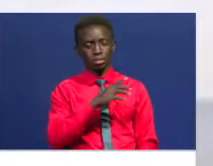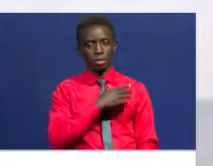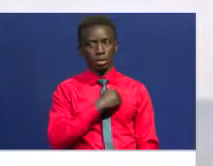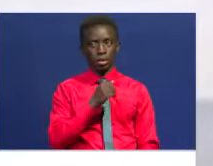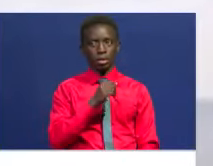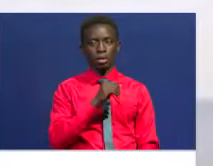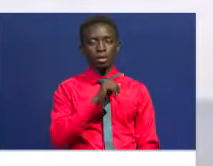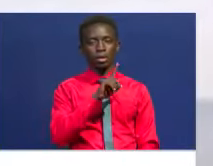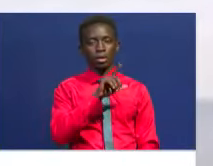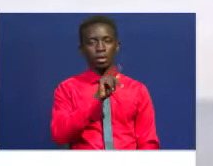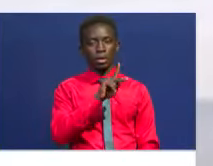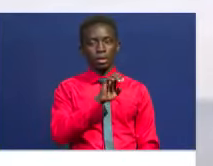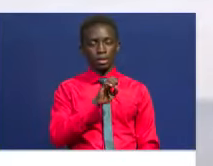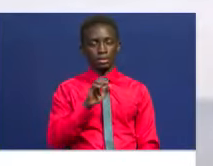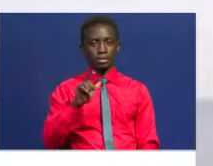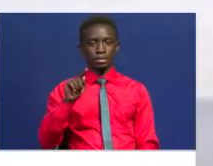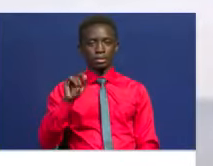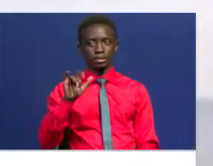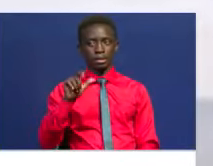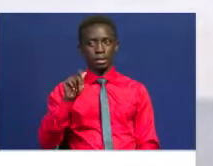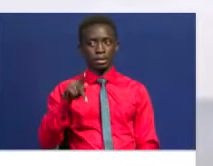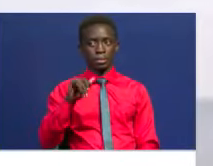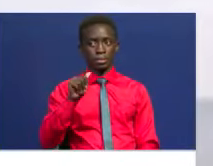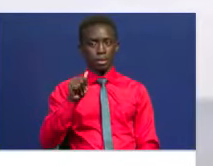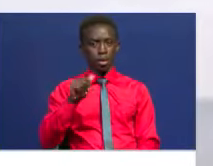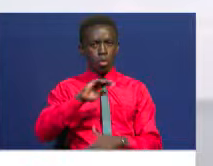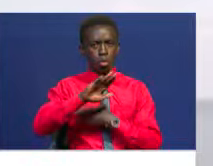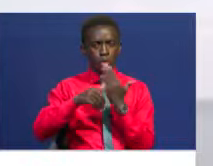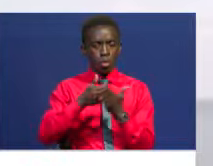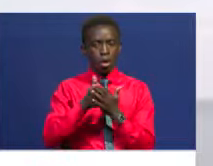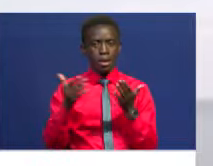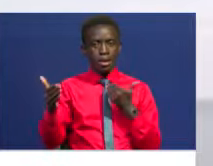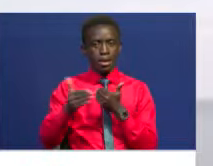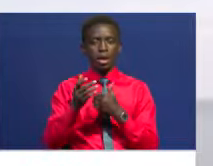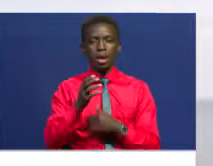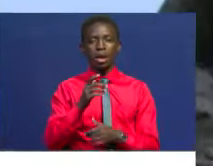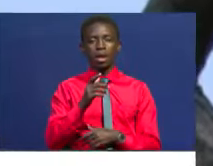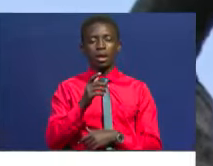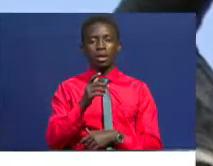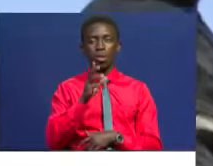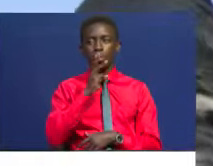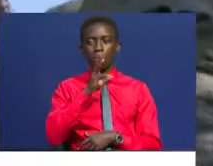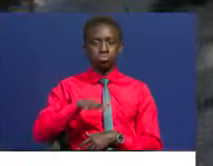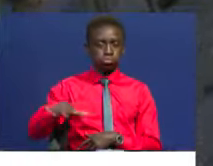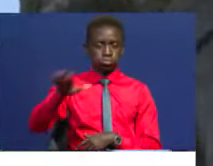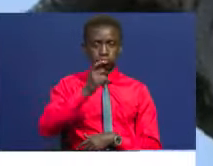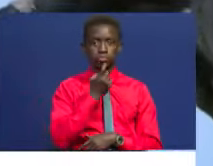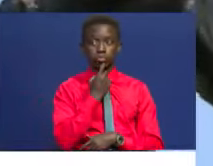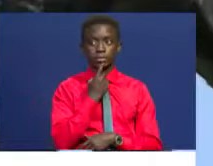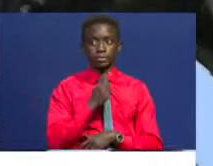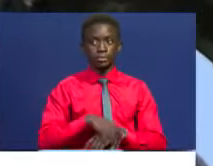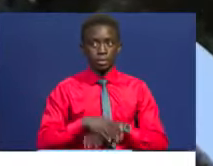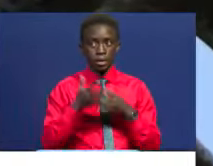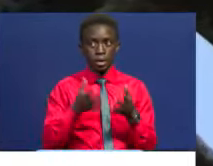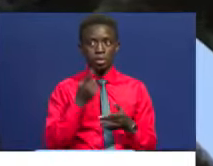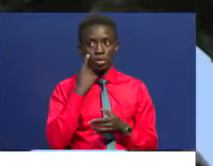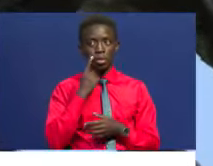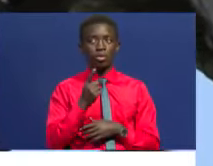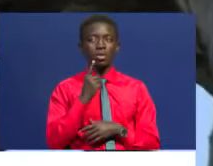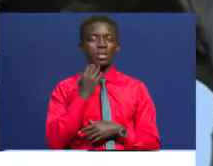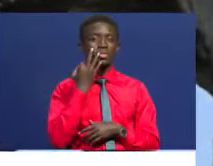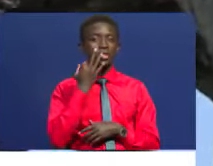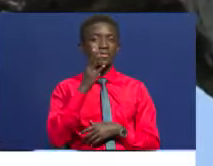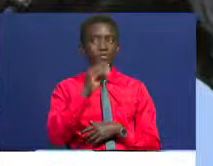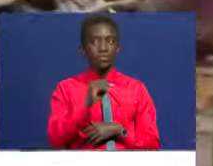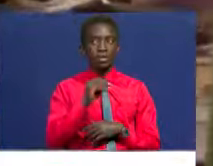Lake Turkana. The Central Island has a record of 350 species of birds, according to the Kenya